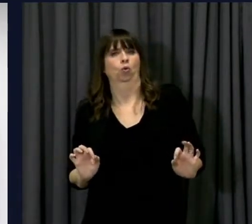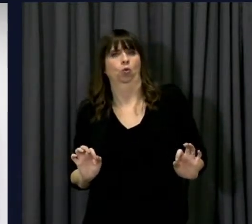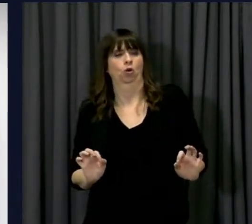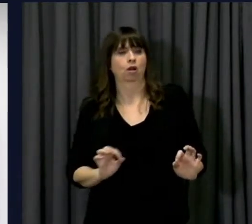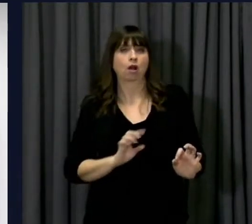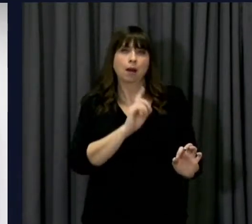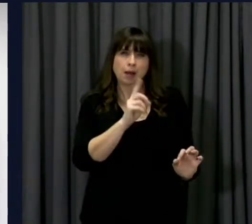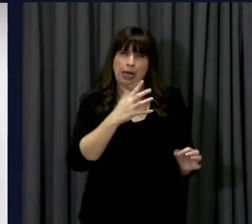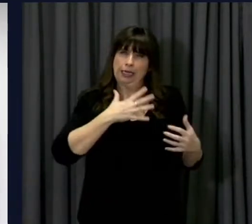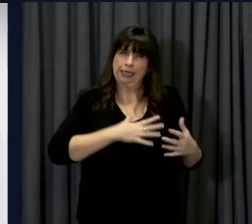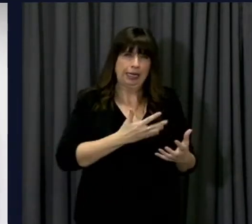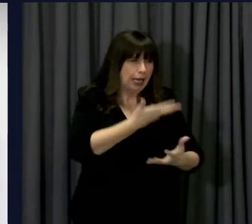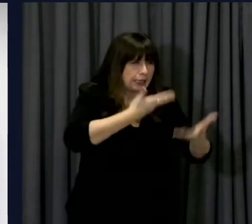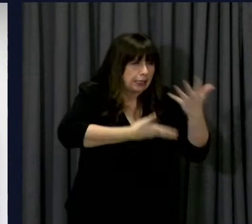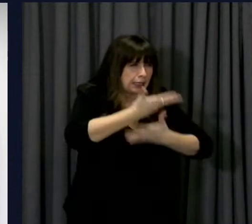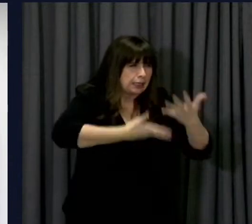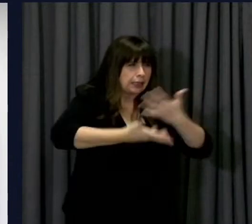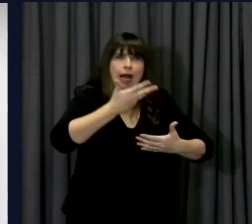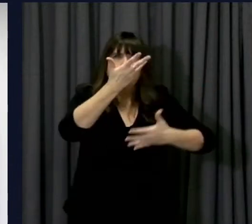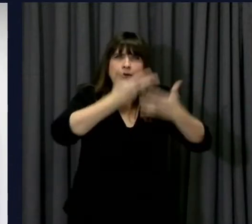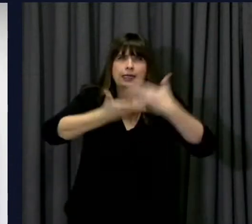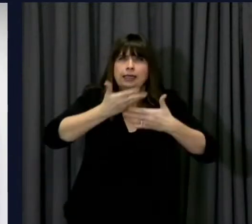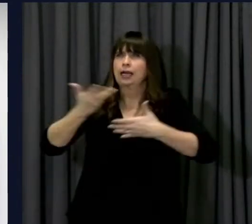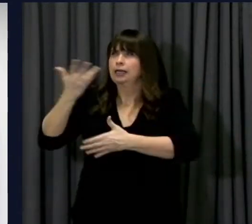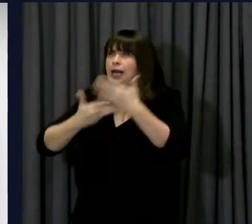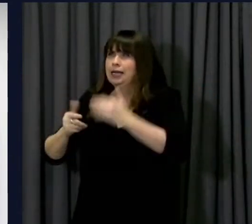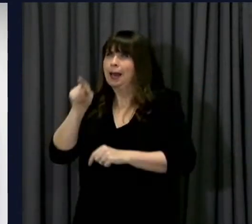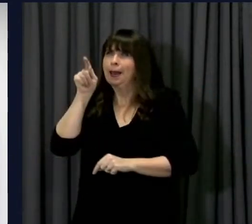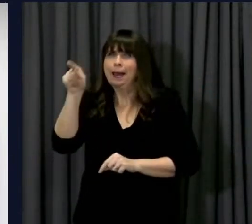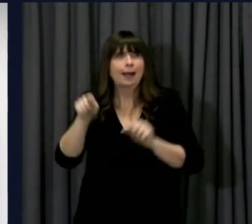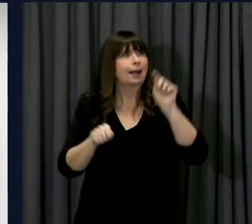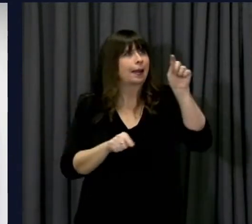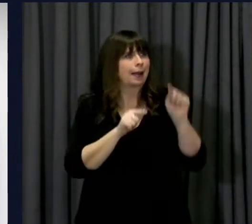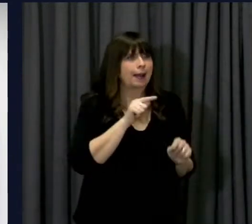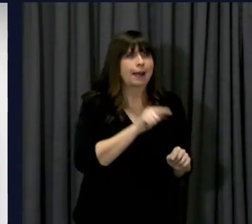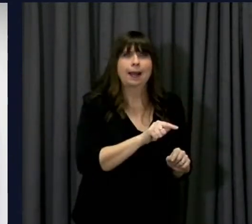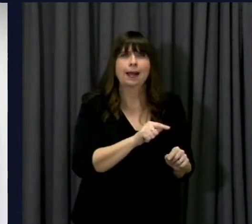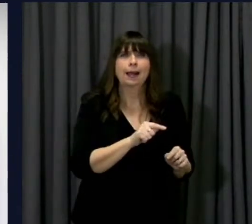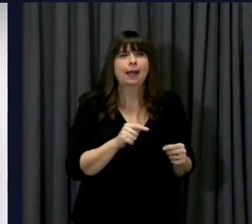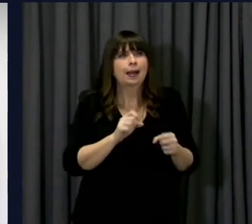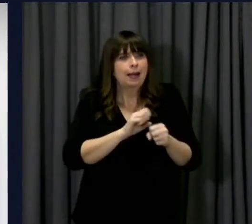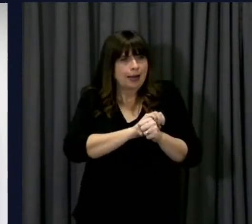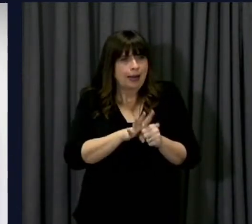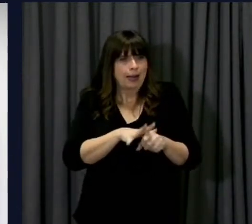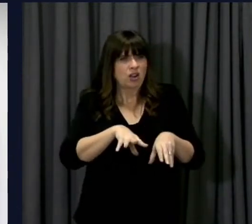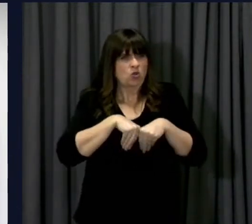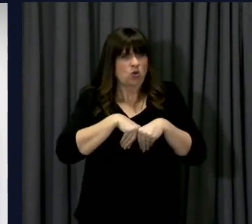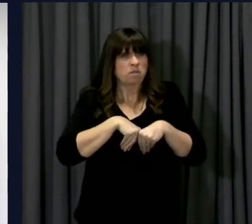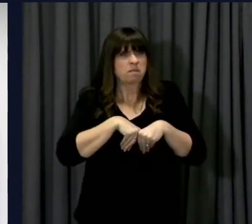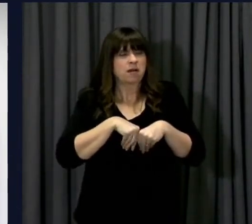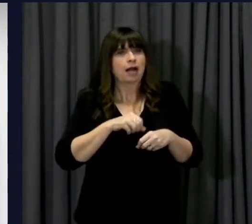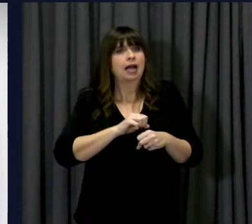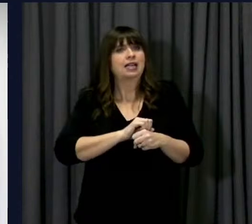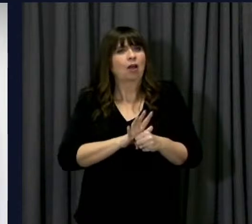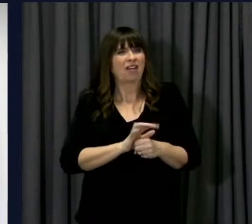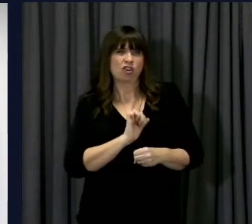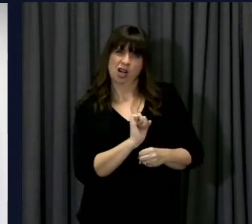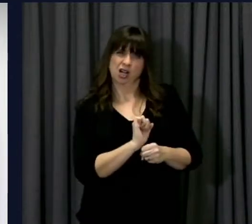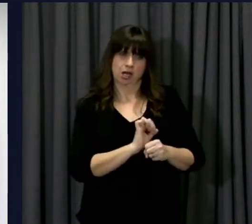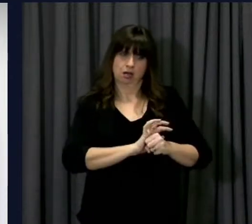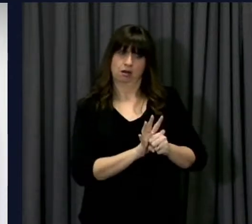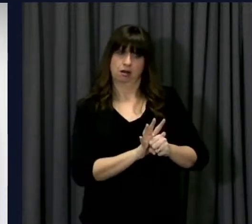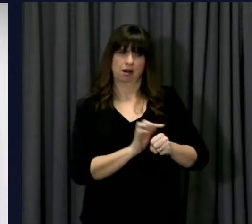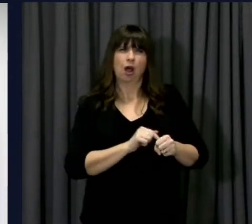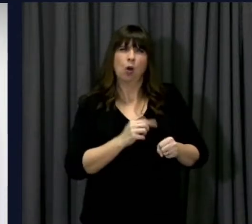with those 3 cases to understand how those people have got the South African variant, if they have come into contact with other people through